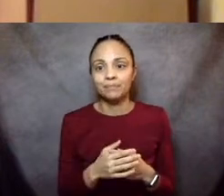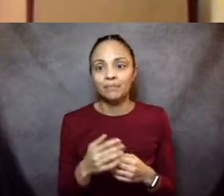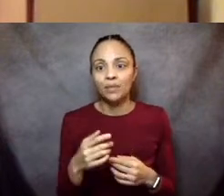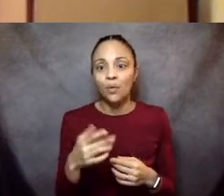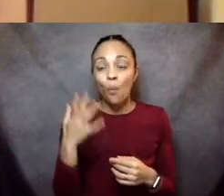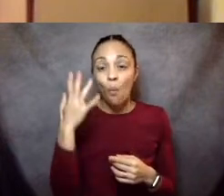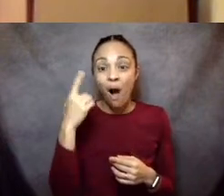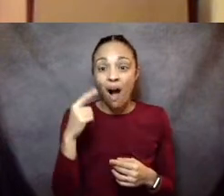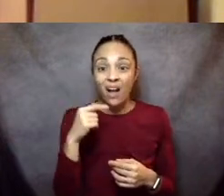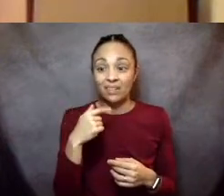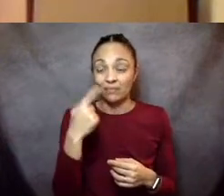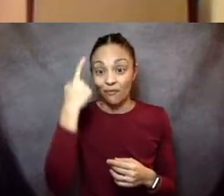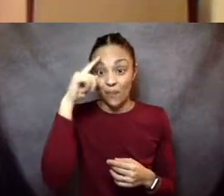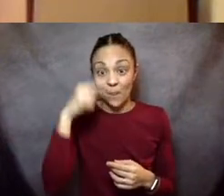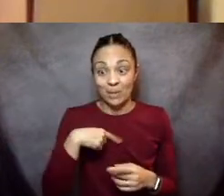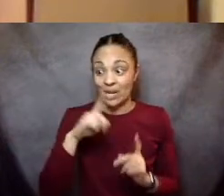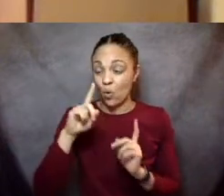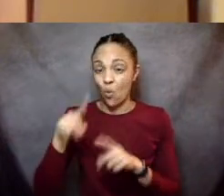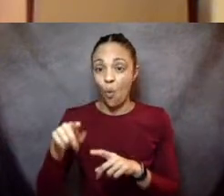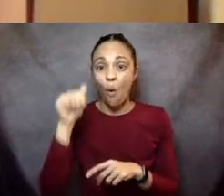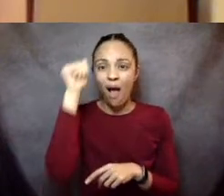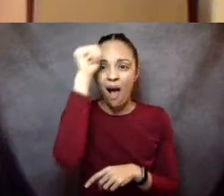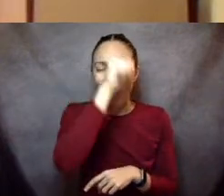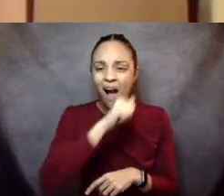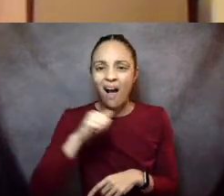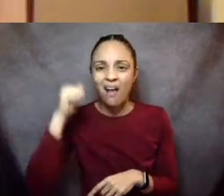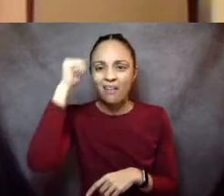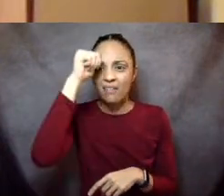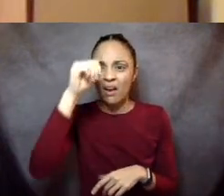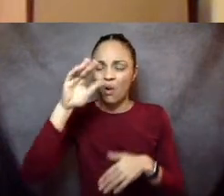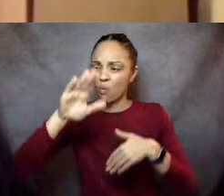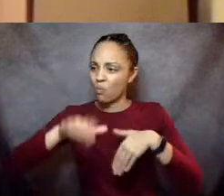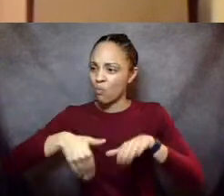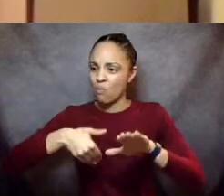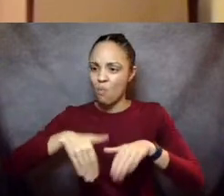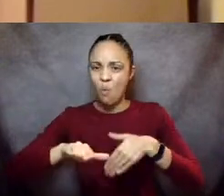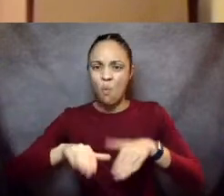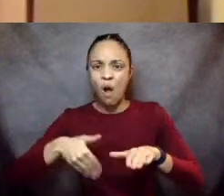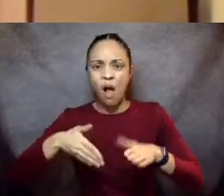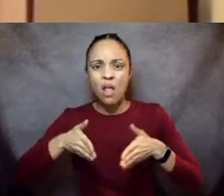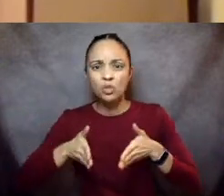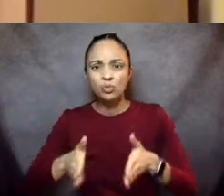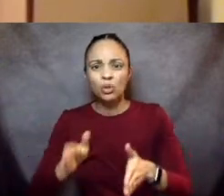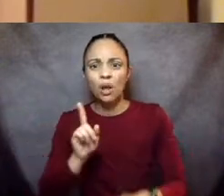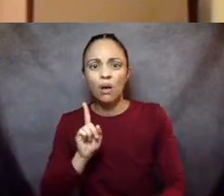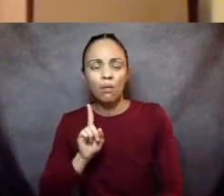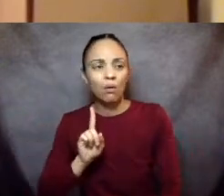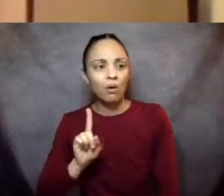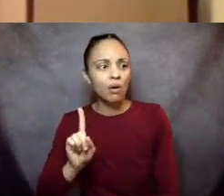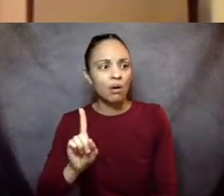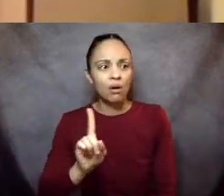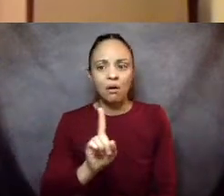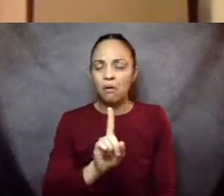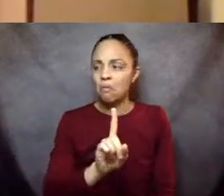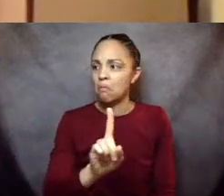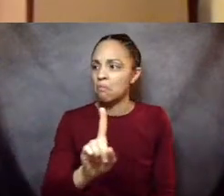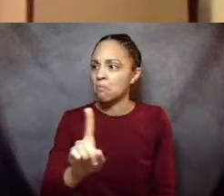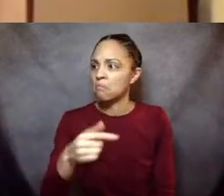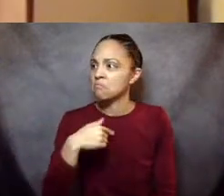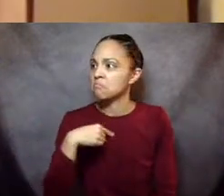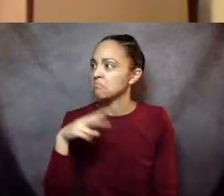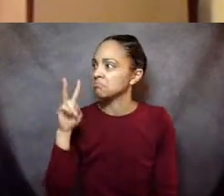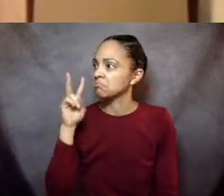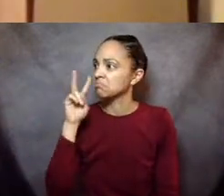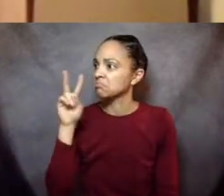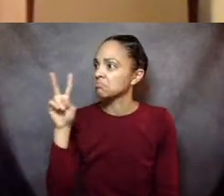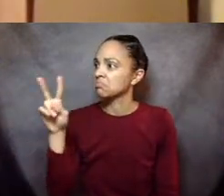Africa and to be walking the street and not see a predominantly white